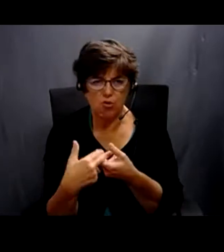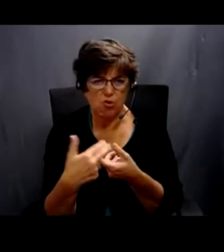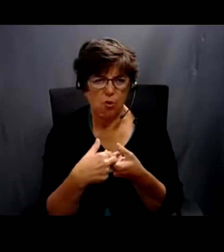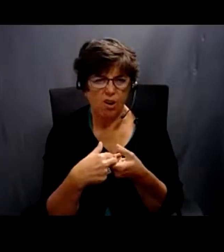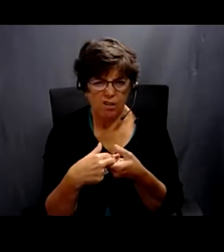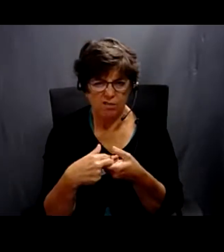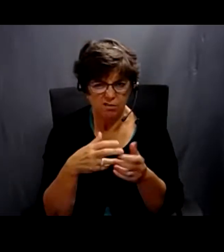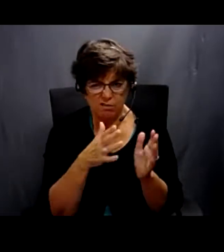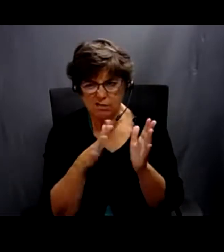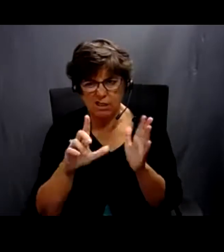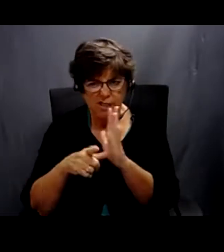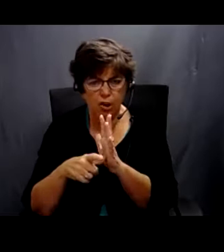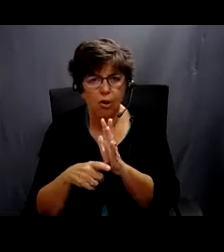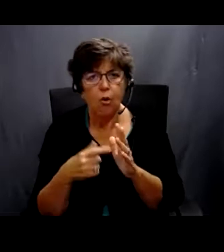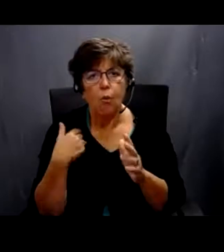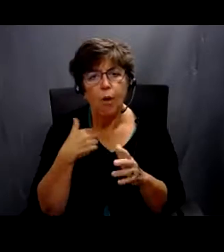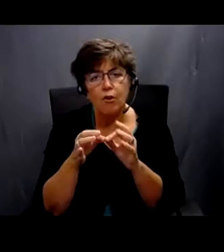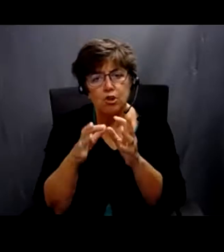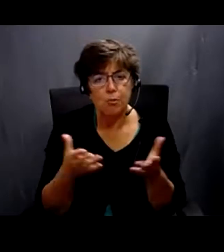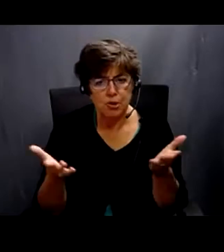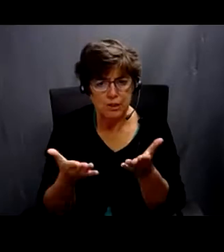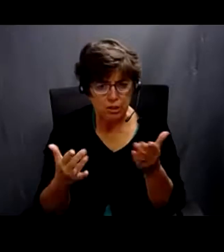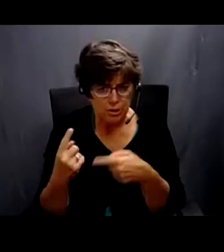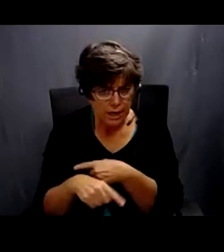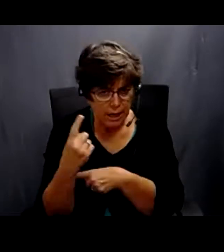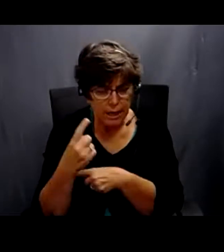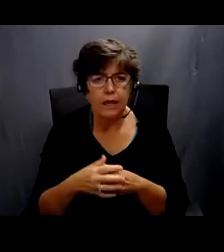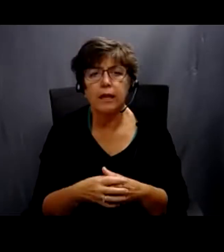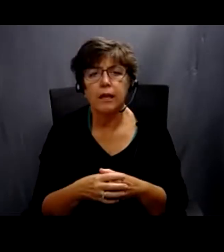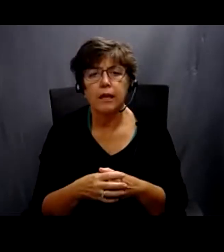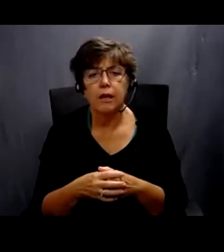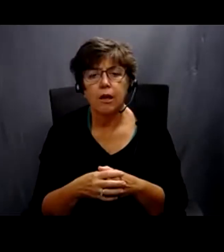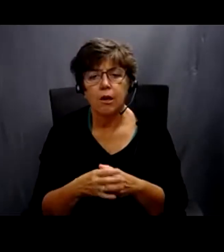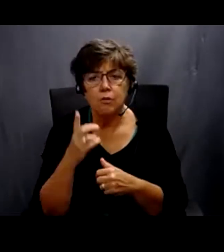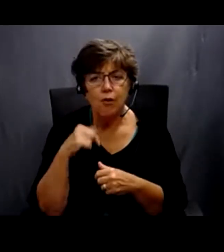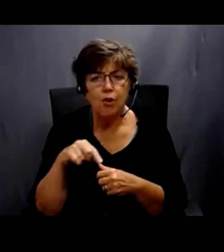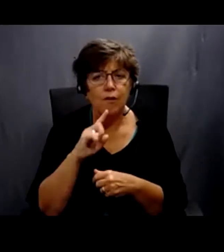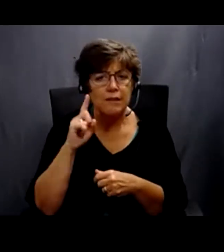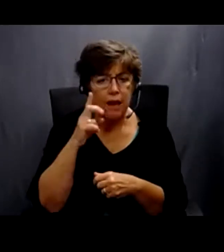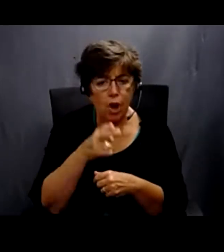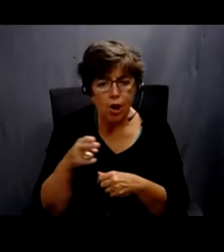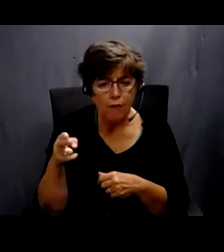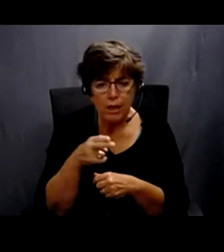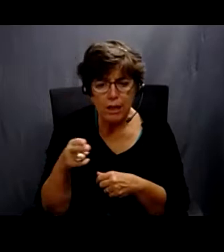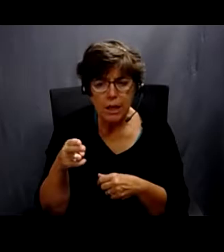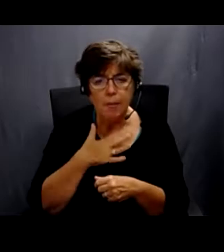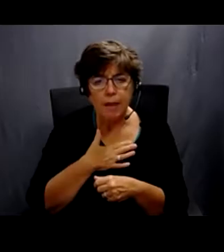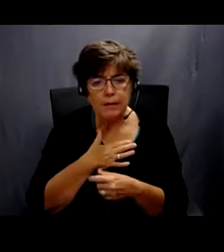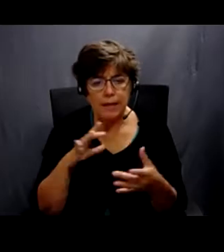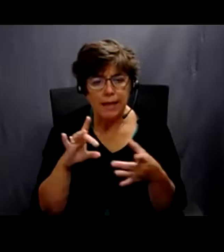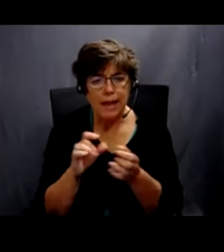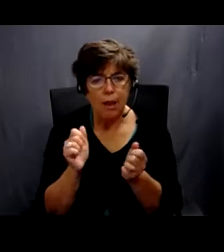as we got started that we have ASL interpretation with us today. So if you are deaf or hard of hearing, please do connect